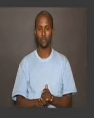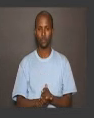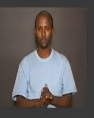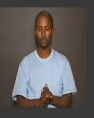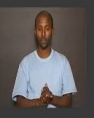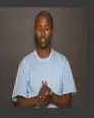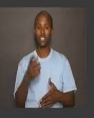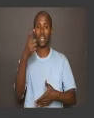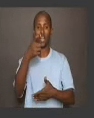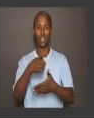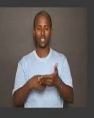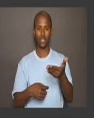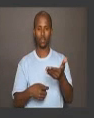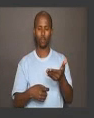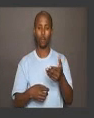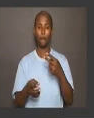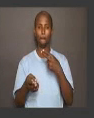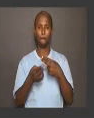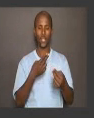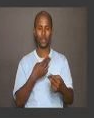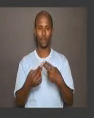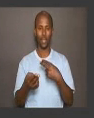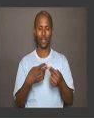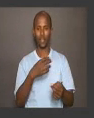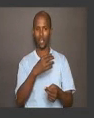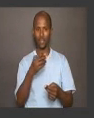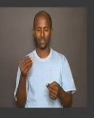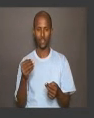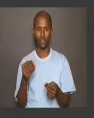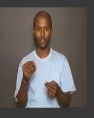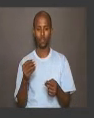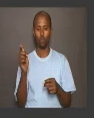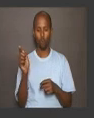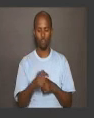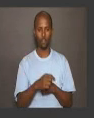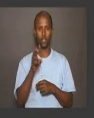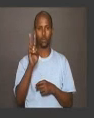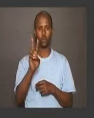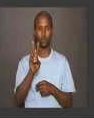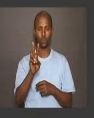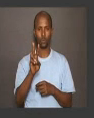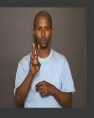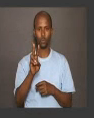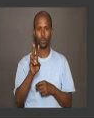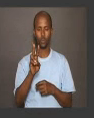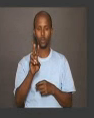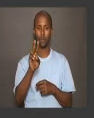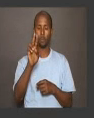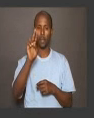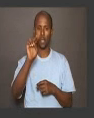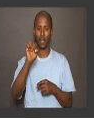It is the result of multiplying n over 2 by